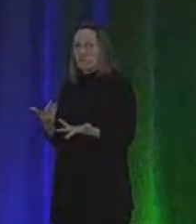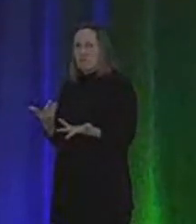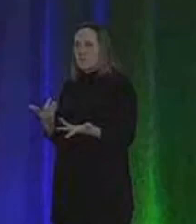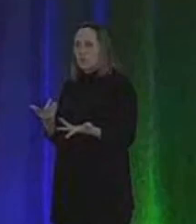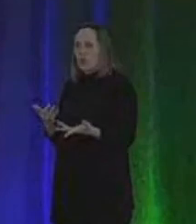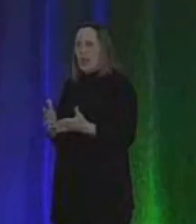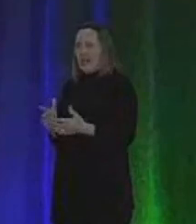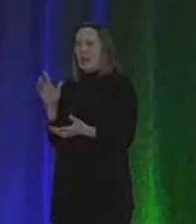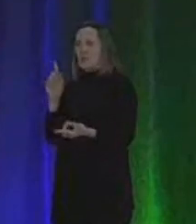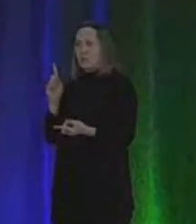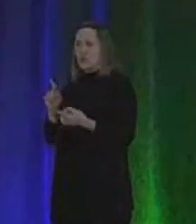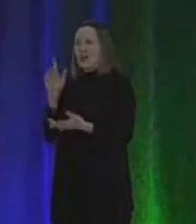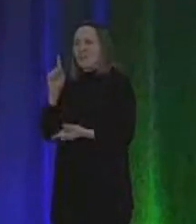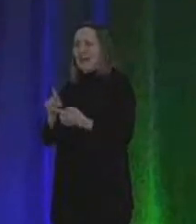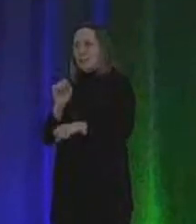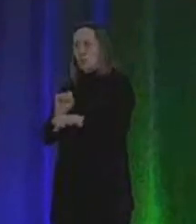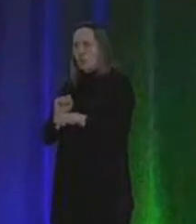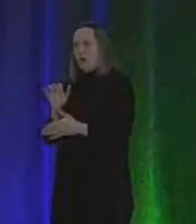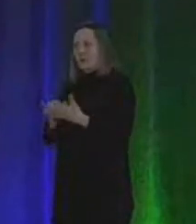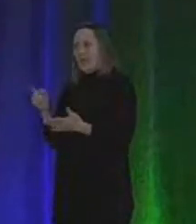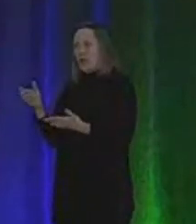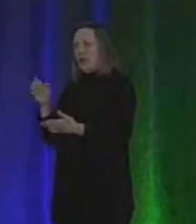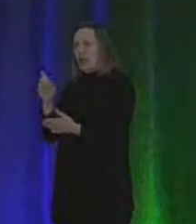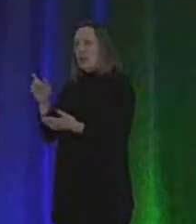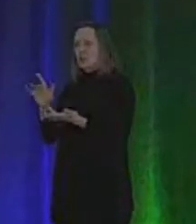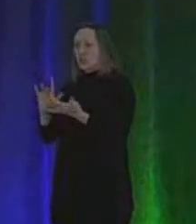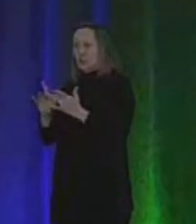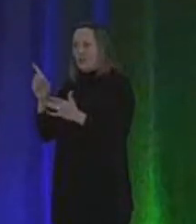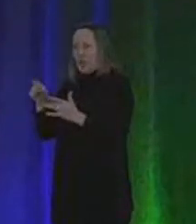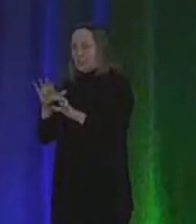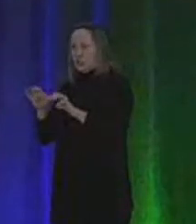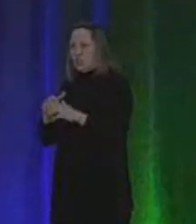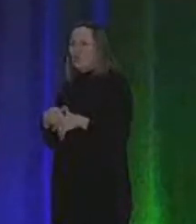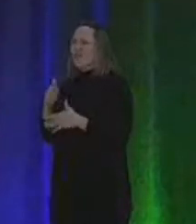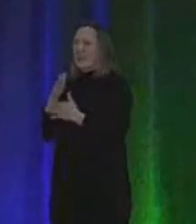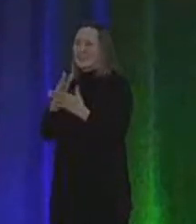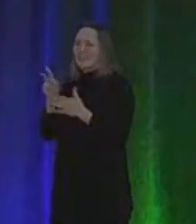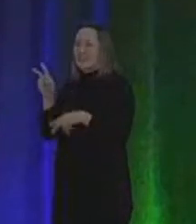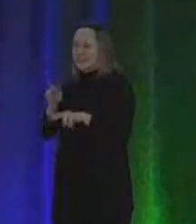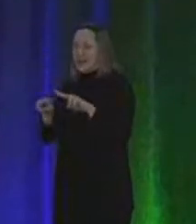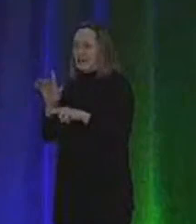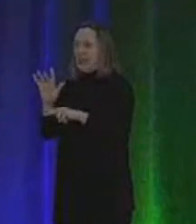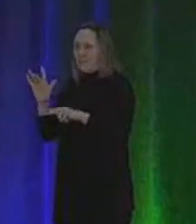amount of work that the server has to do, especially on navigation, where we're only re-rendering the parts of the page that have